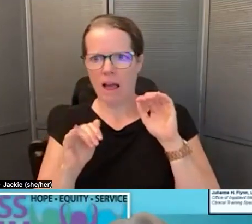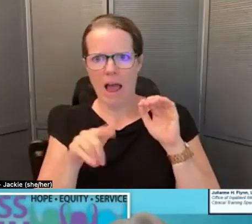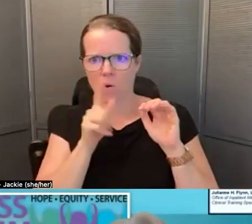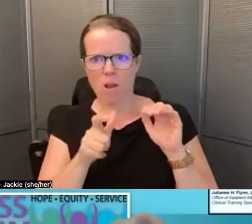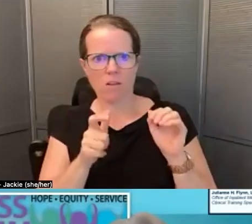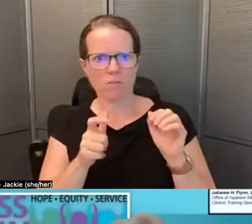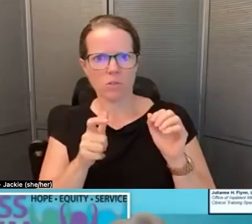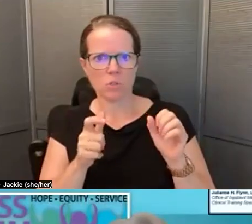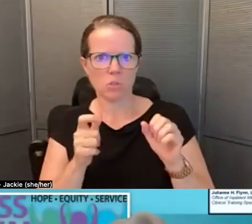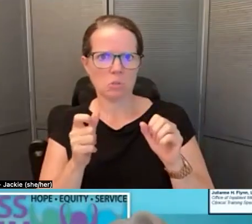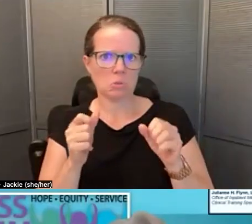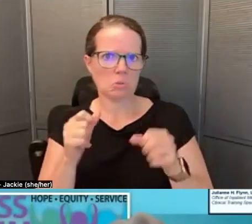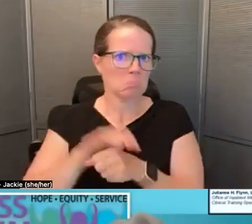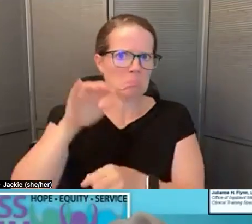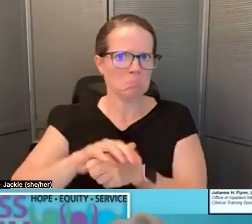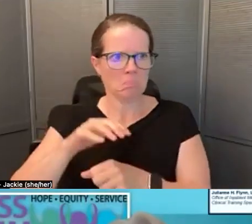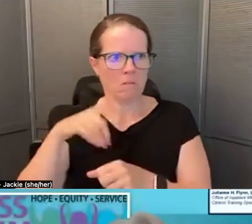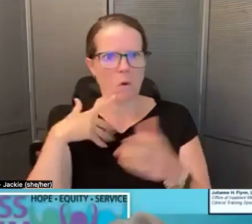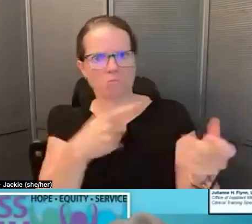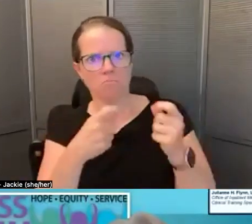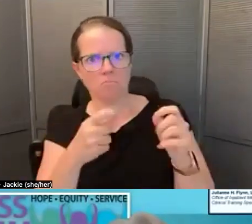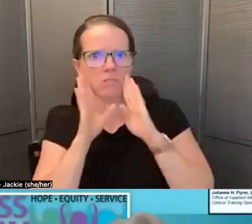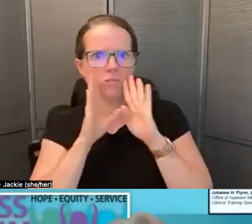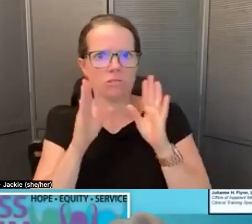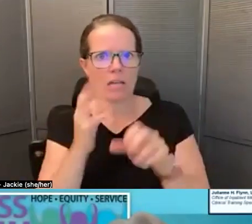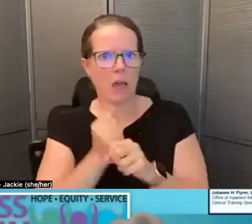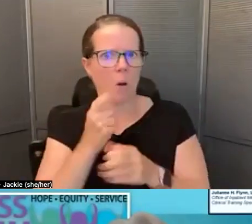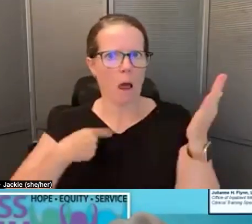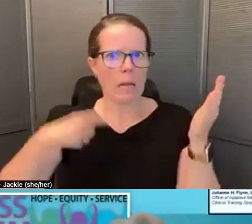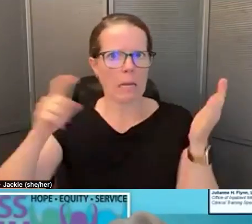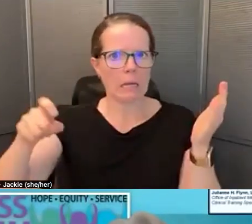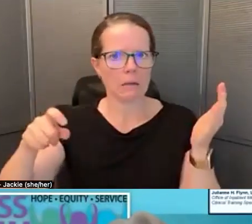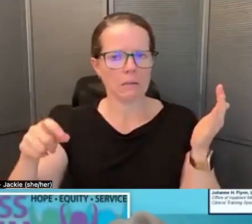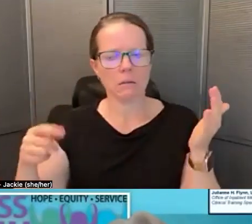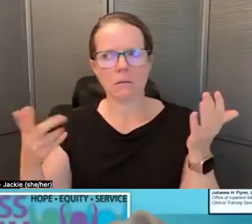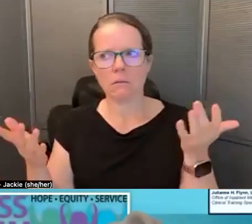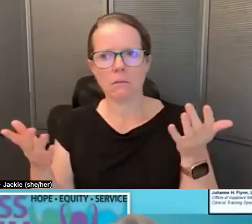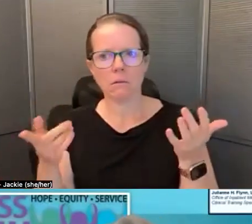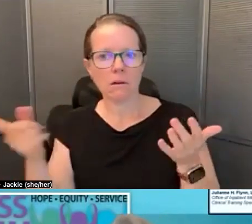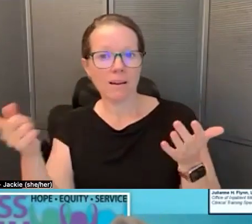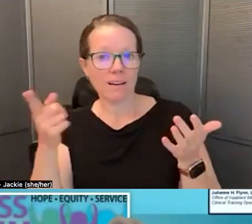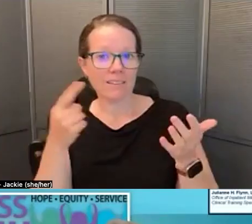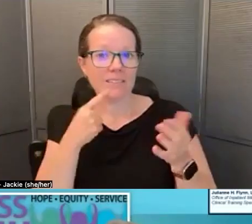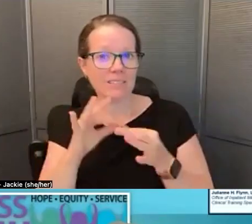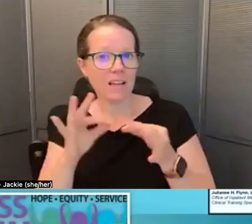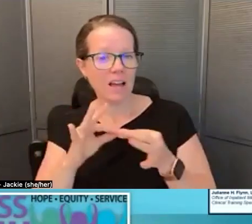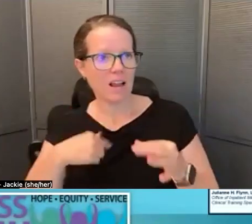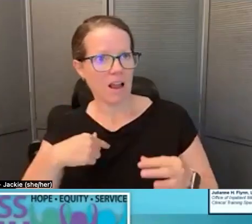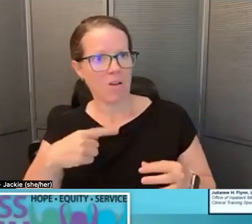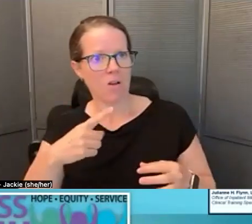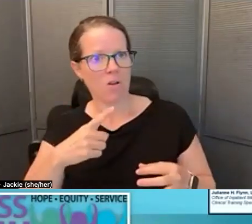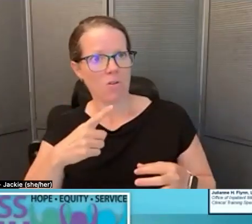neck because that helps. They don't have to go and punch a wall to get the ice pack. It's those types of